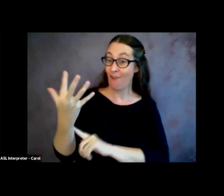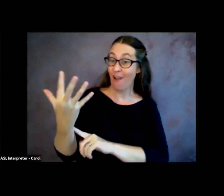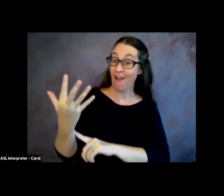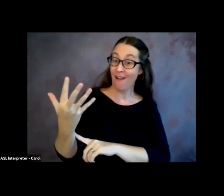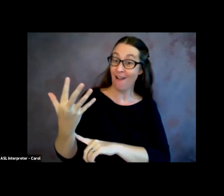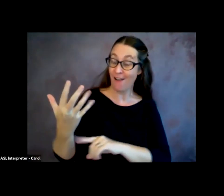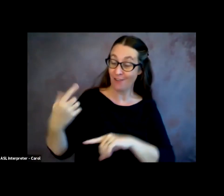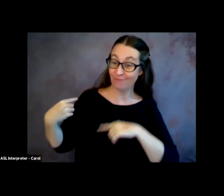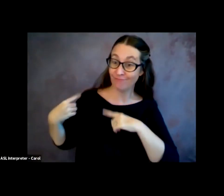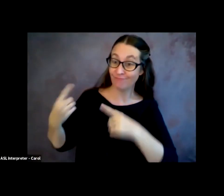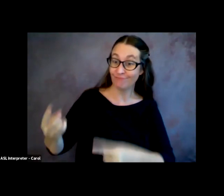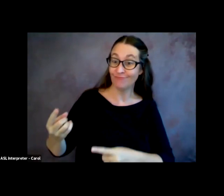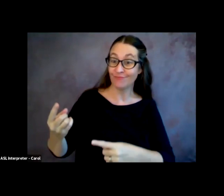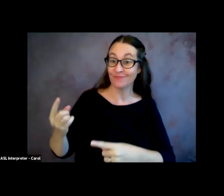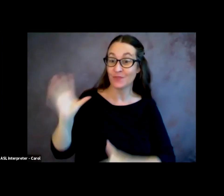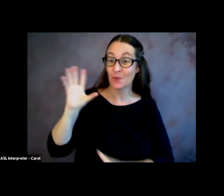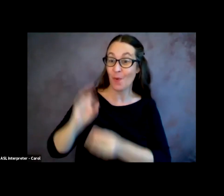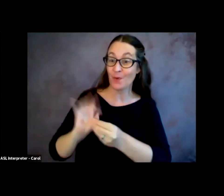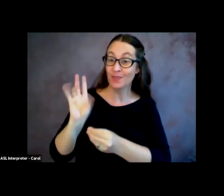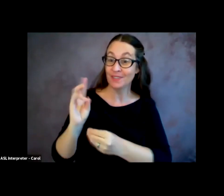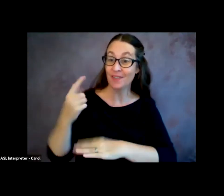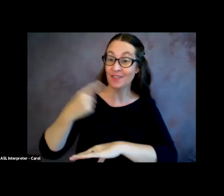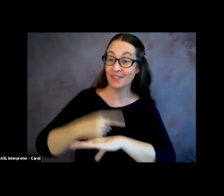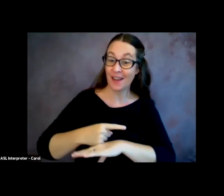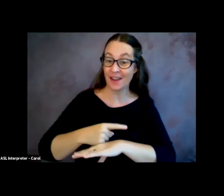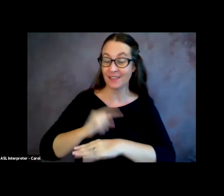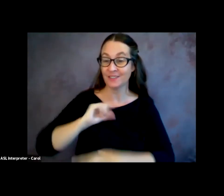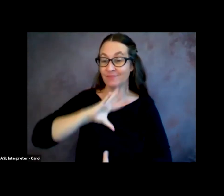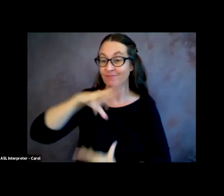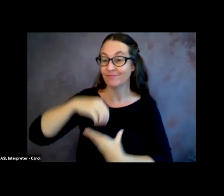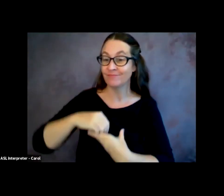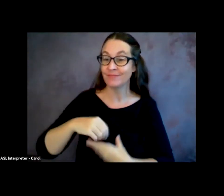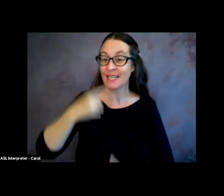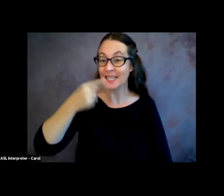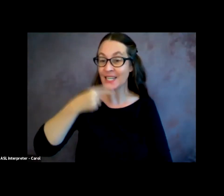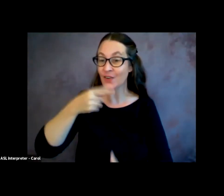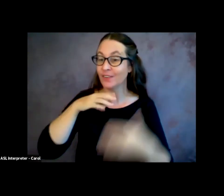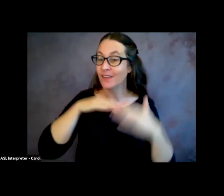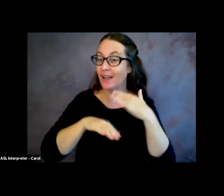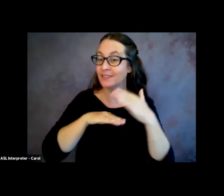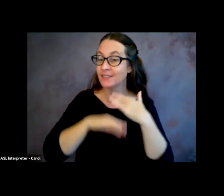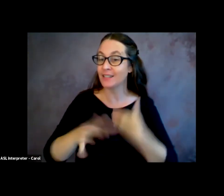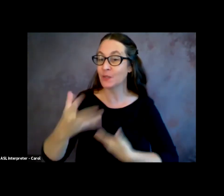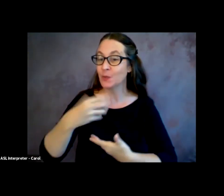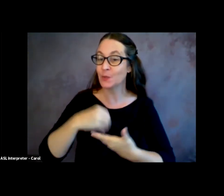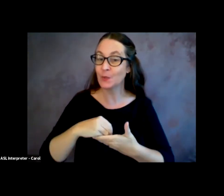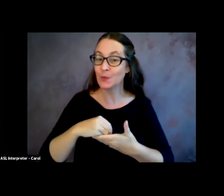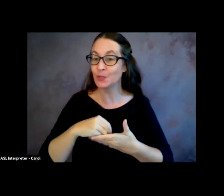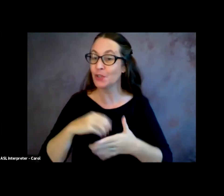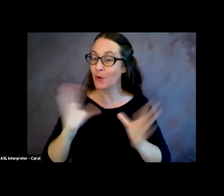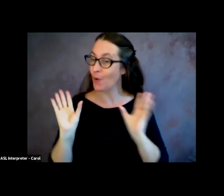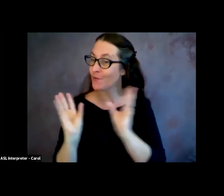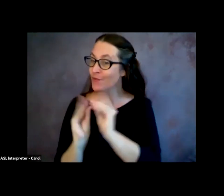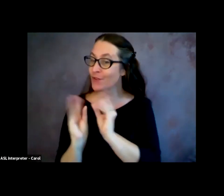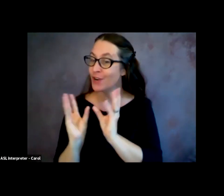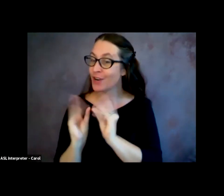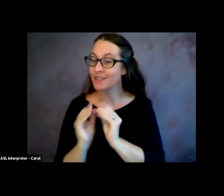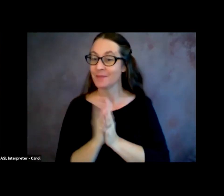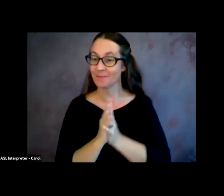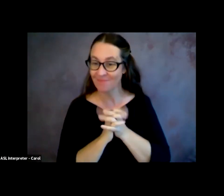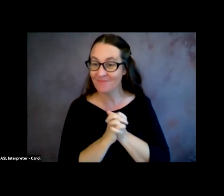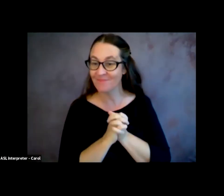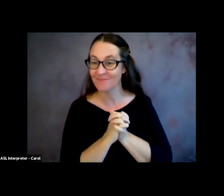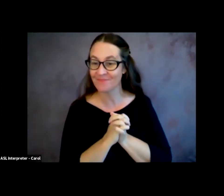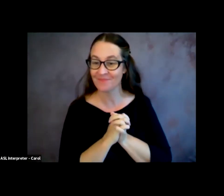7 for the Hearing Access and Inclusion Conference. It's